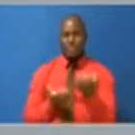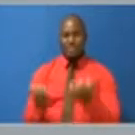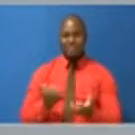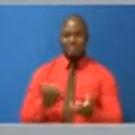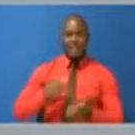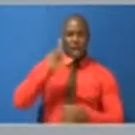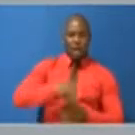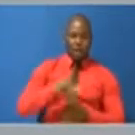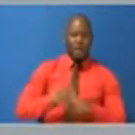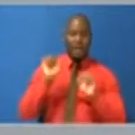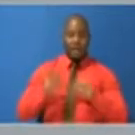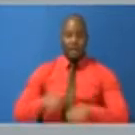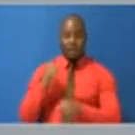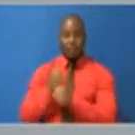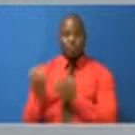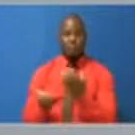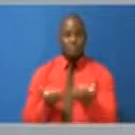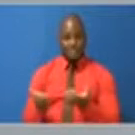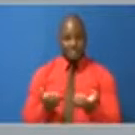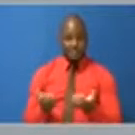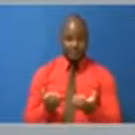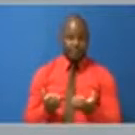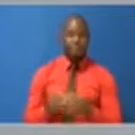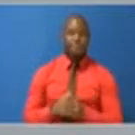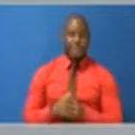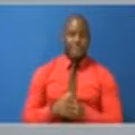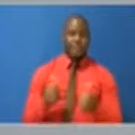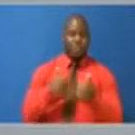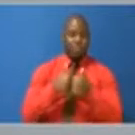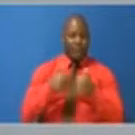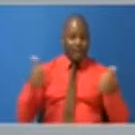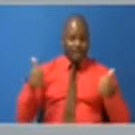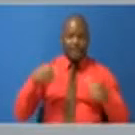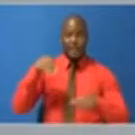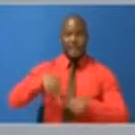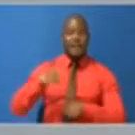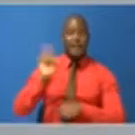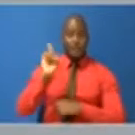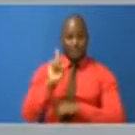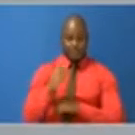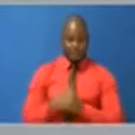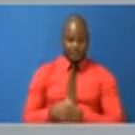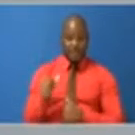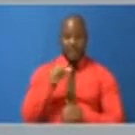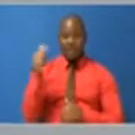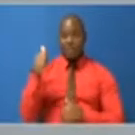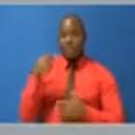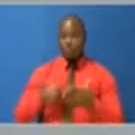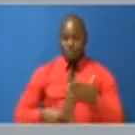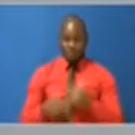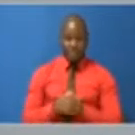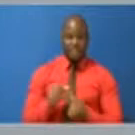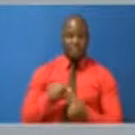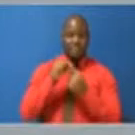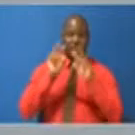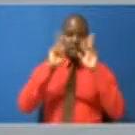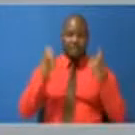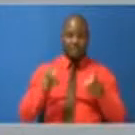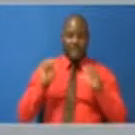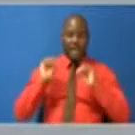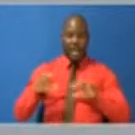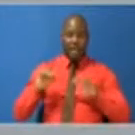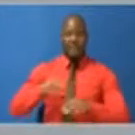a little lower and they are able to do business effectively in nairobi and the other thing is especially the issue of